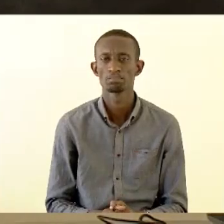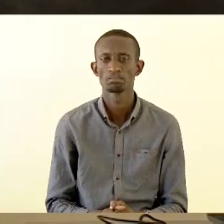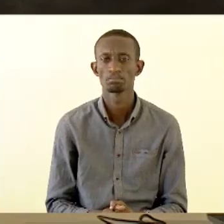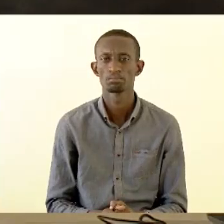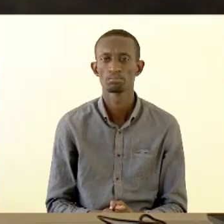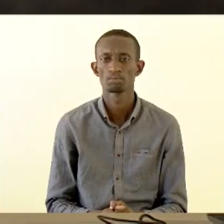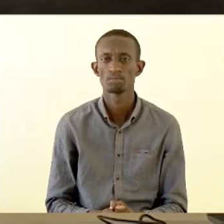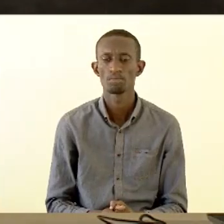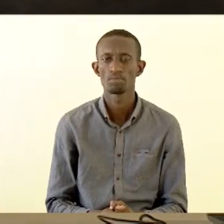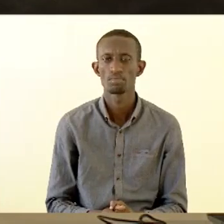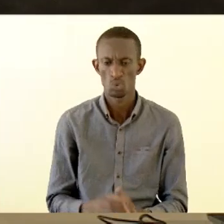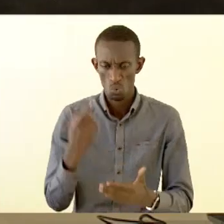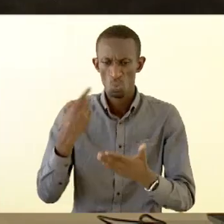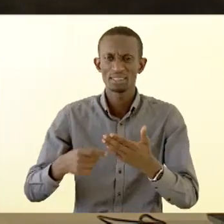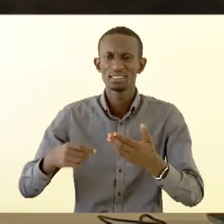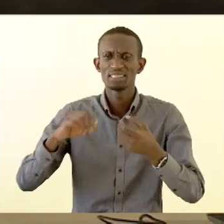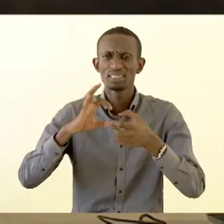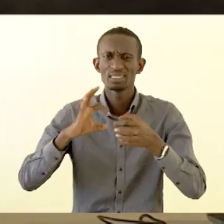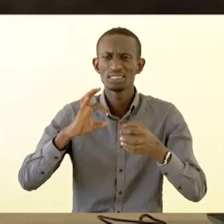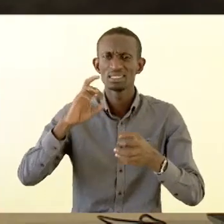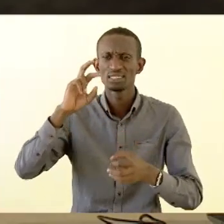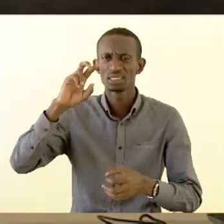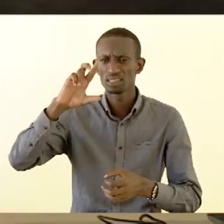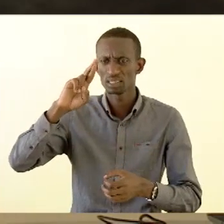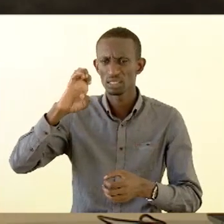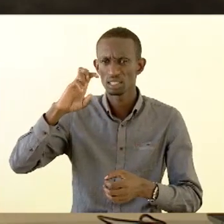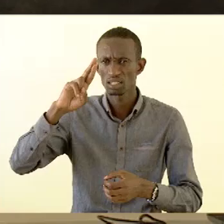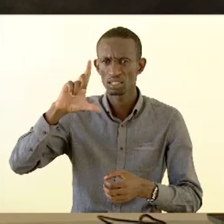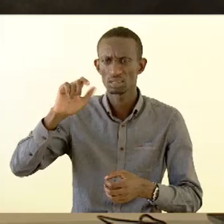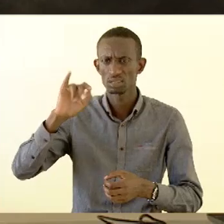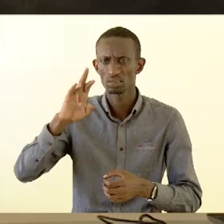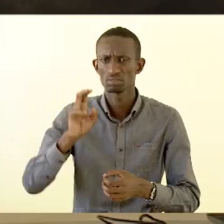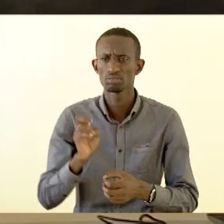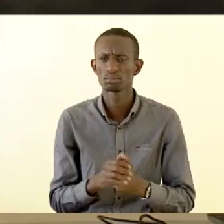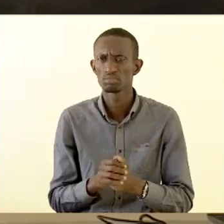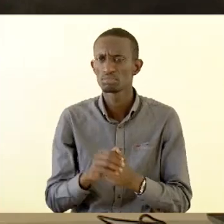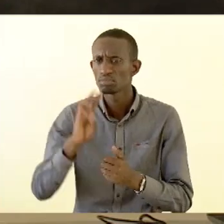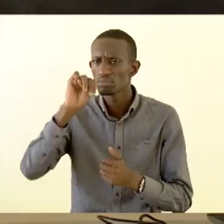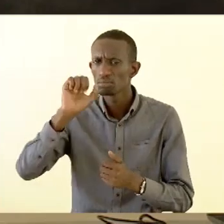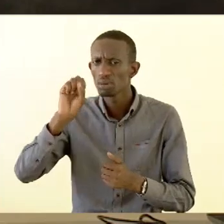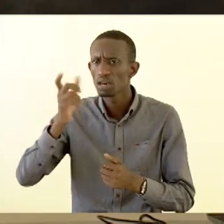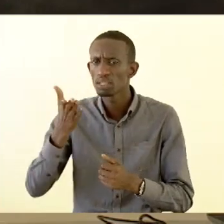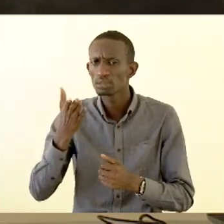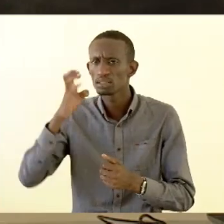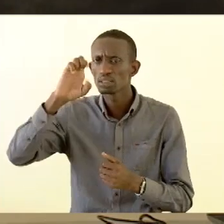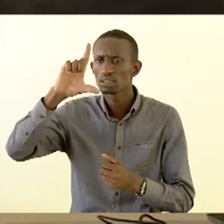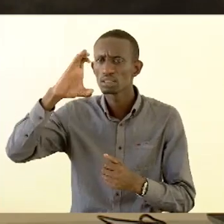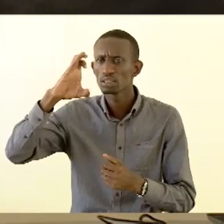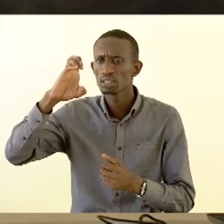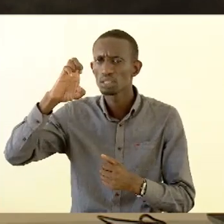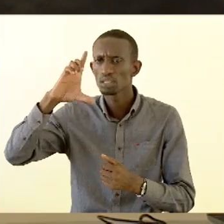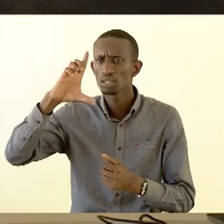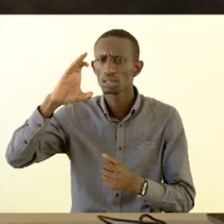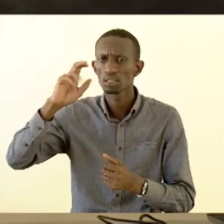And what is the relative mass of the electron? The relative mass of the electron is approximately 0,